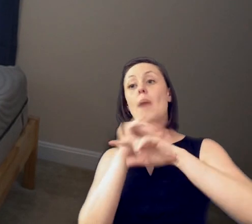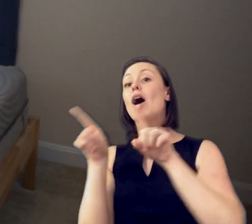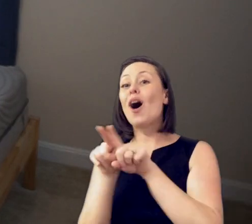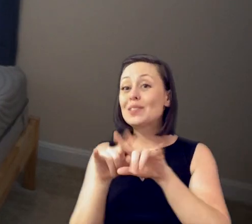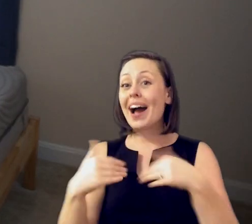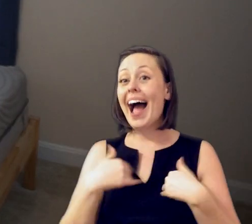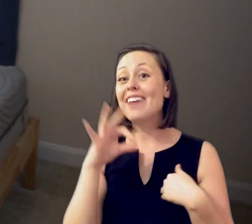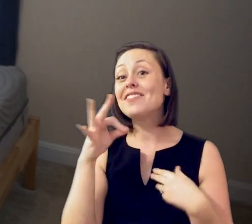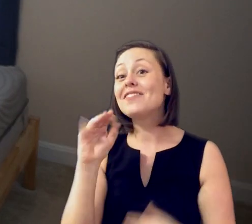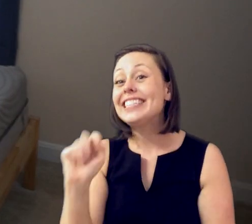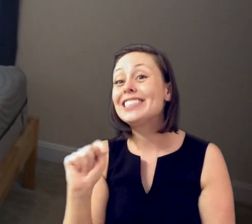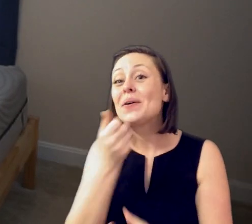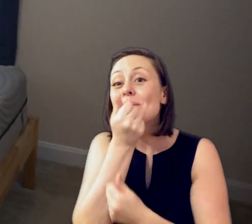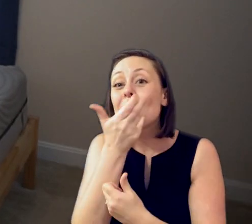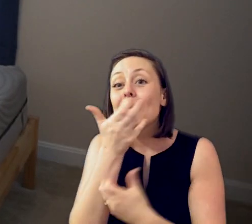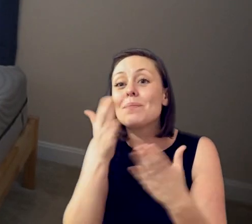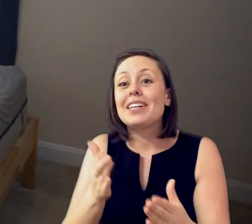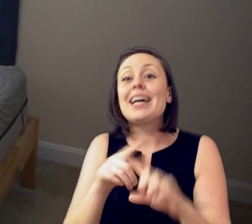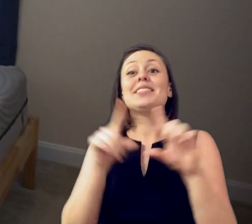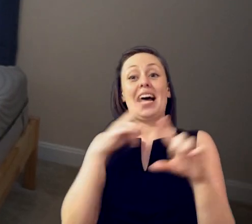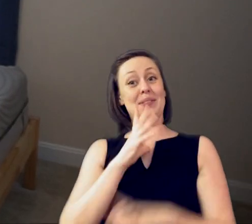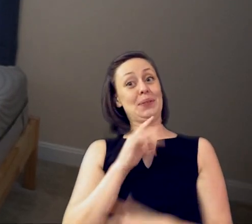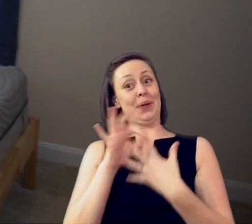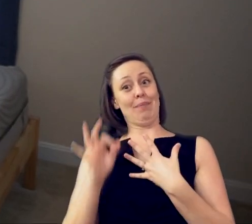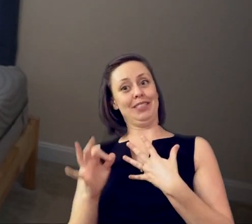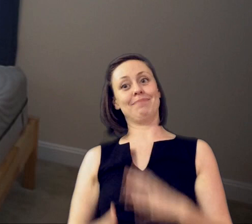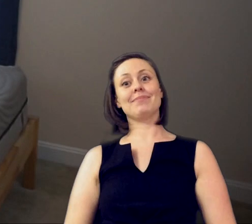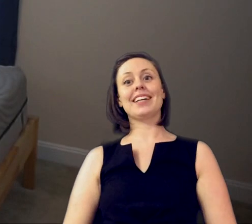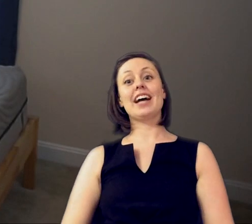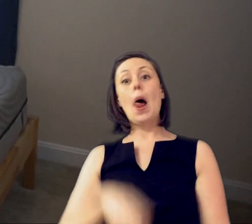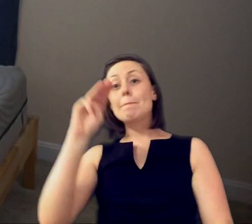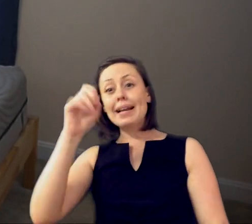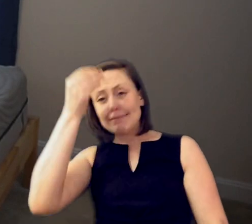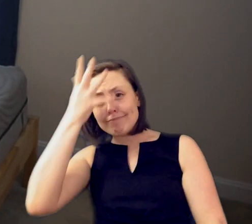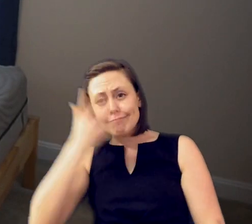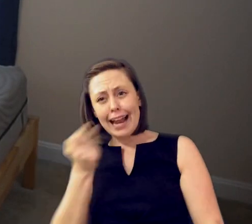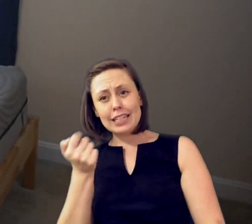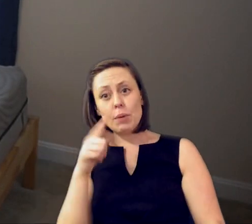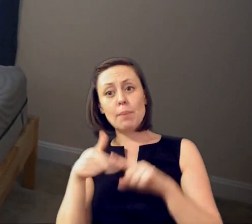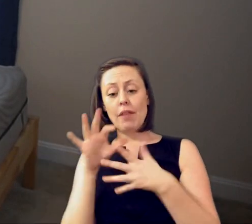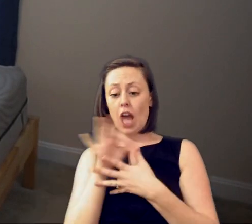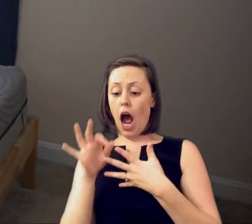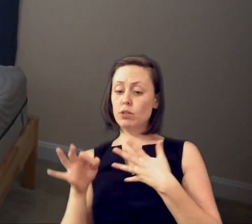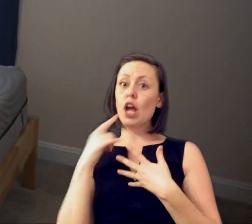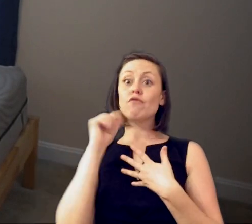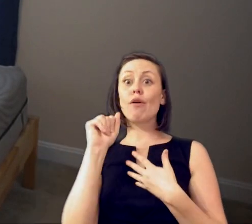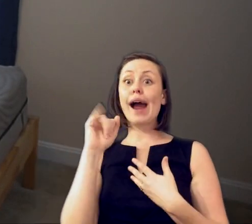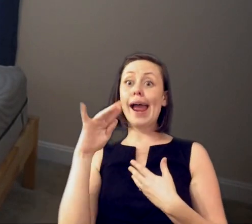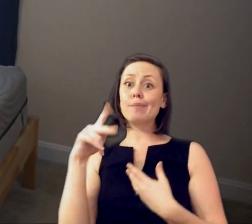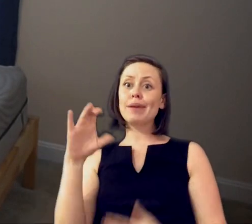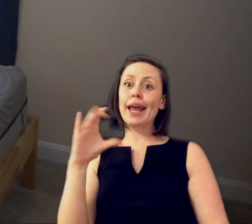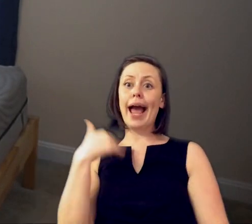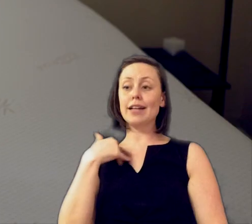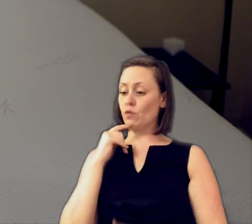also foot warmers. So those are pretty cool options. Mike, could you tell us a little bit about the option that AirPedic has for